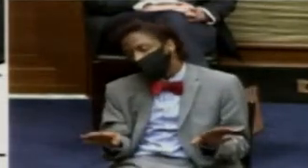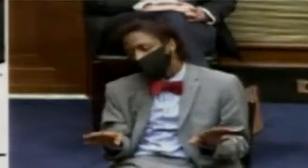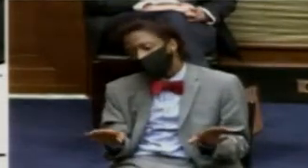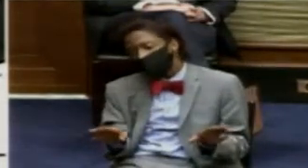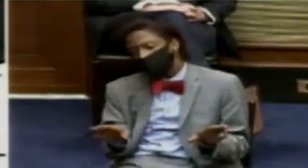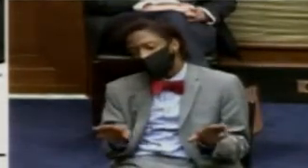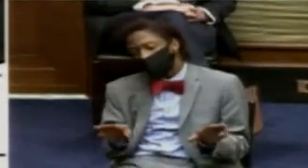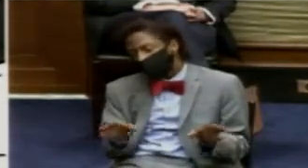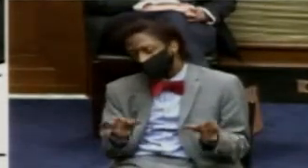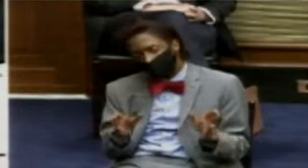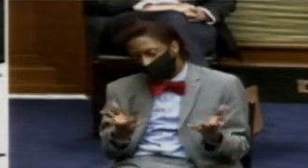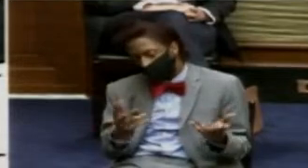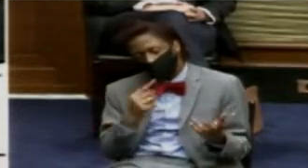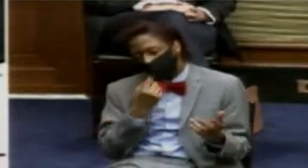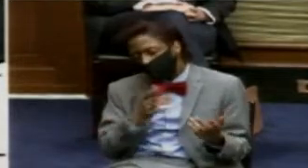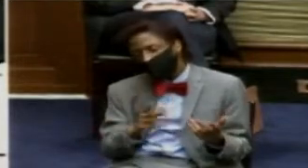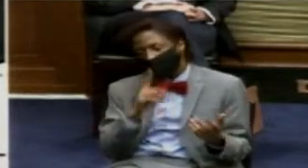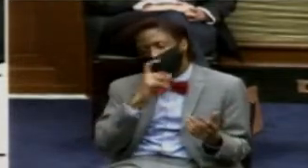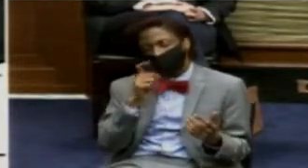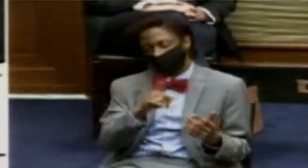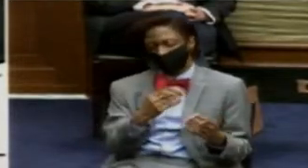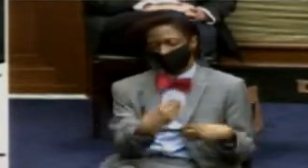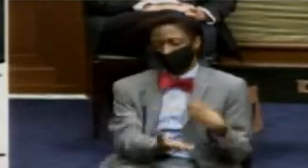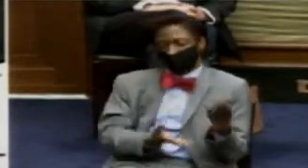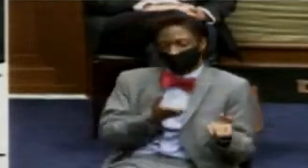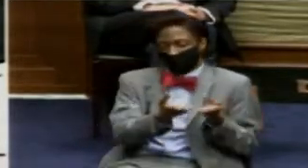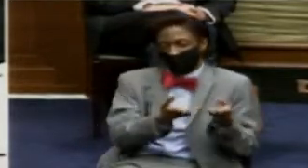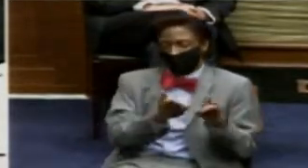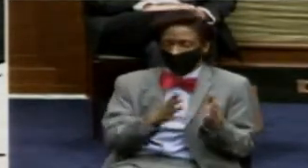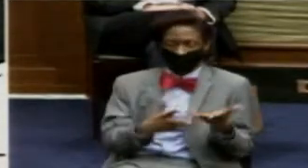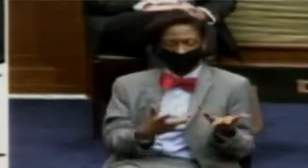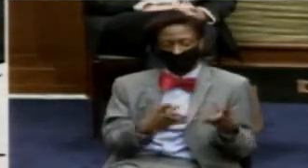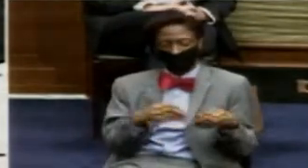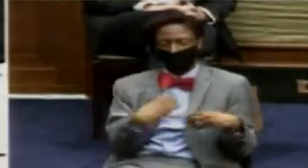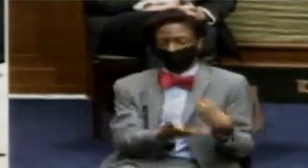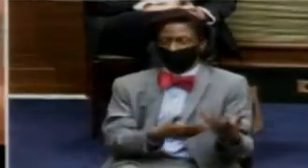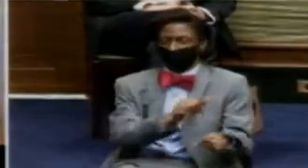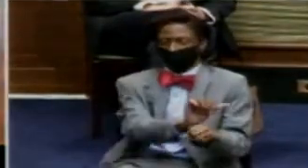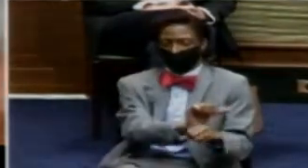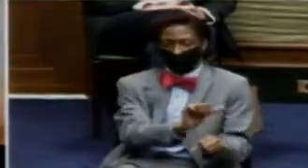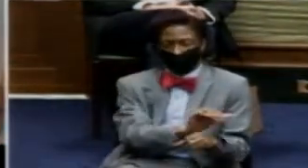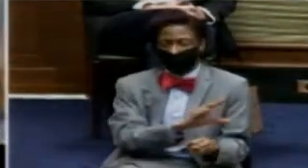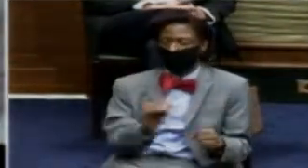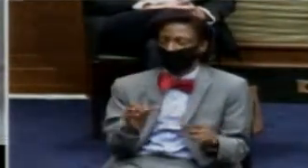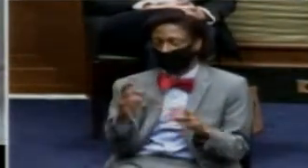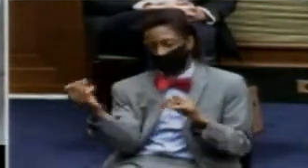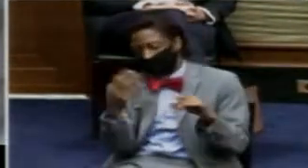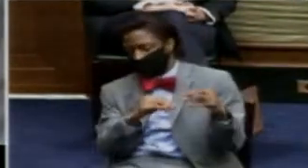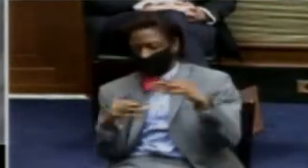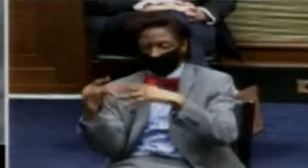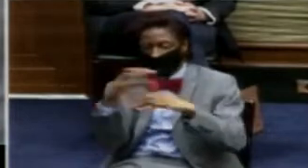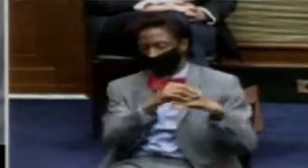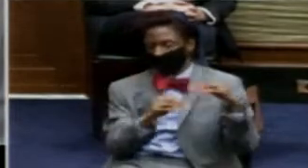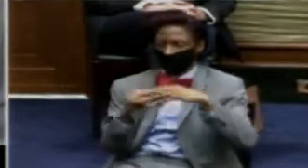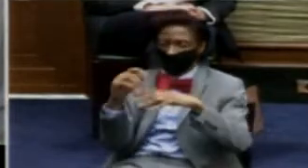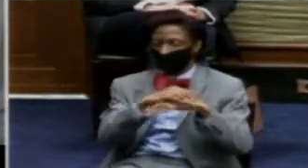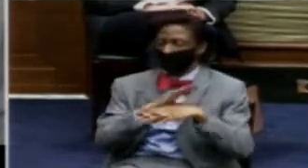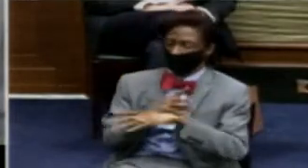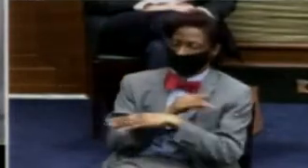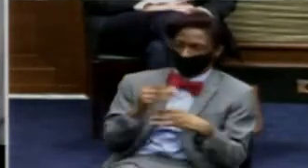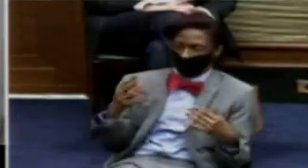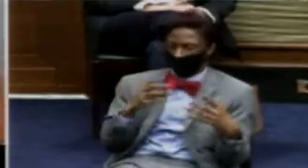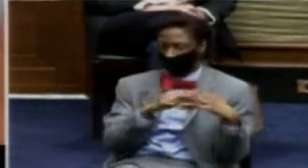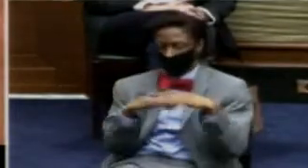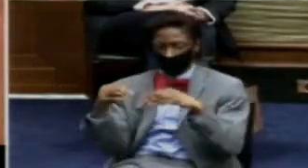very seriously because it employs people, it innovates. I'm sorry, you're dodging the question, so let me ask somebody else a question.